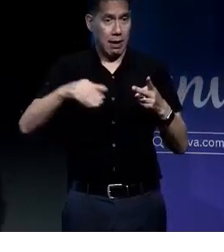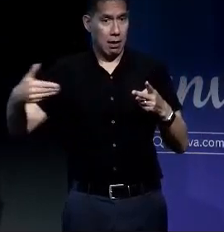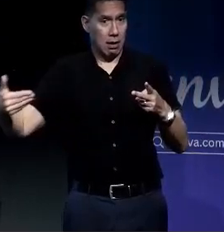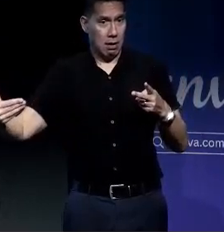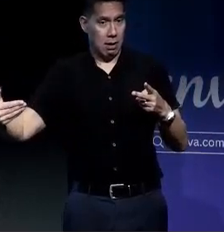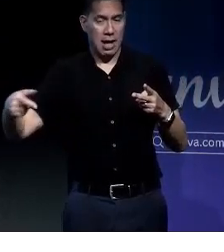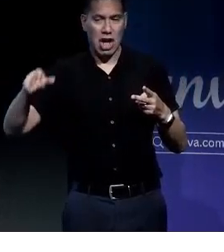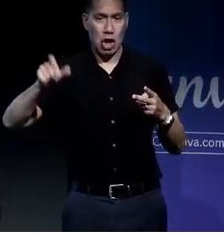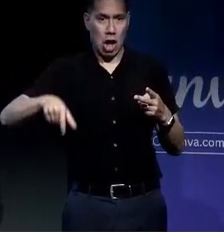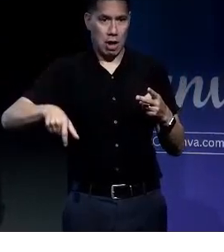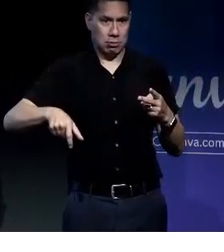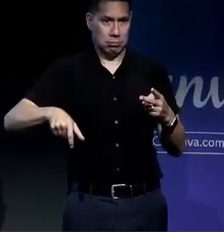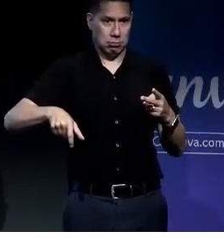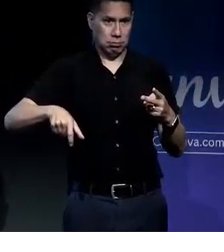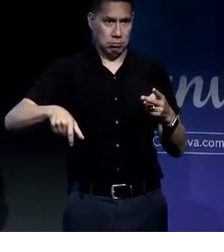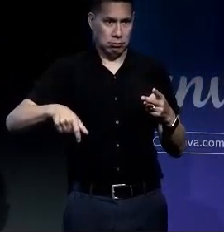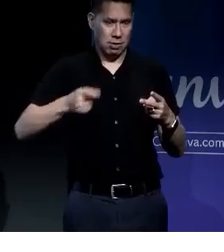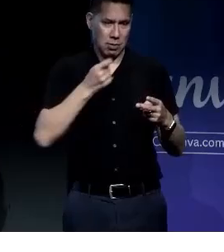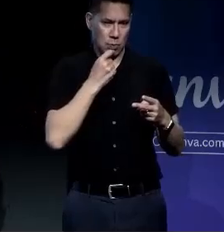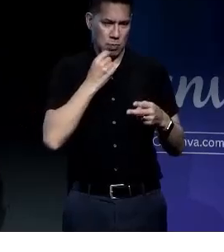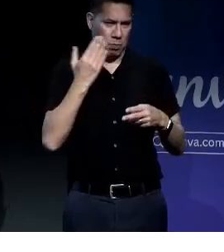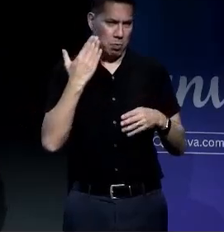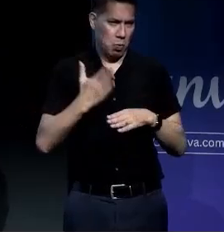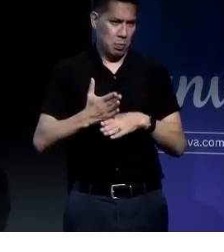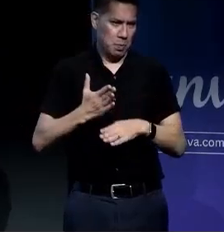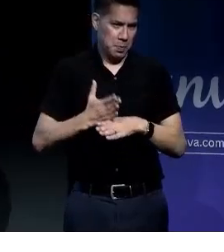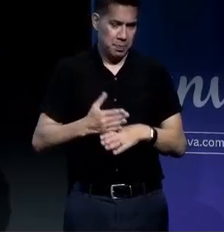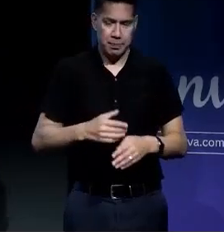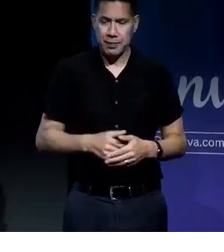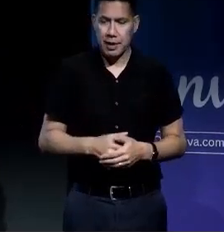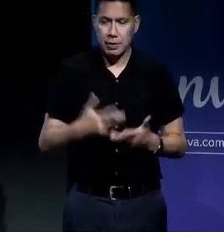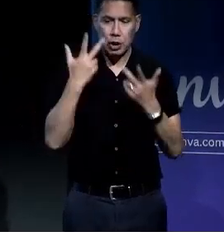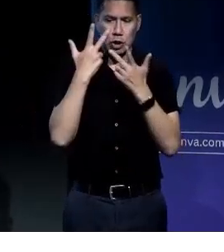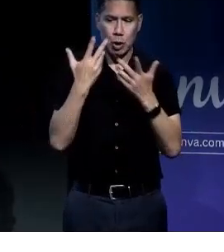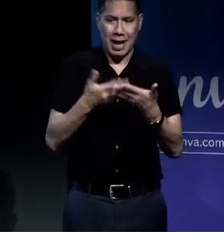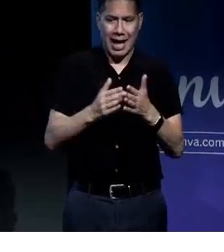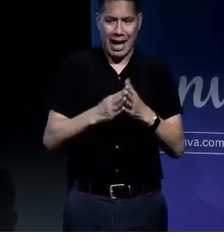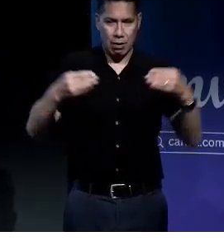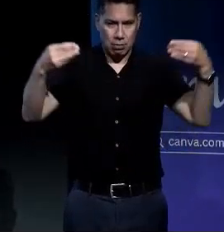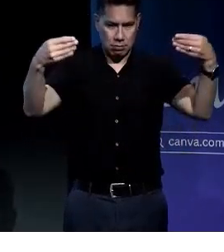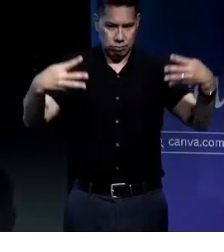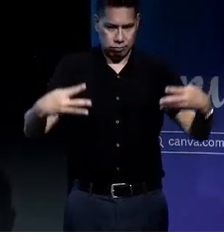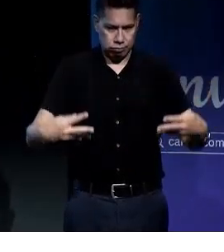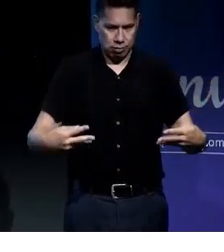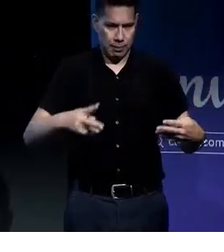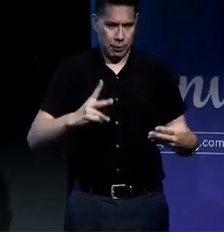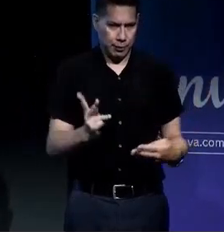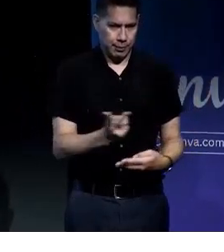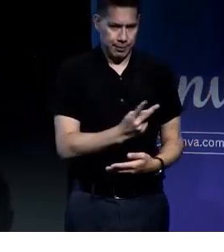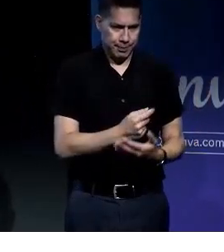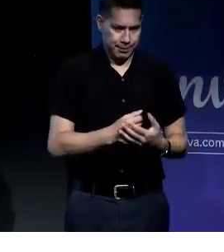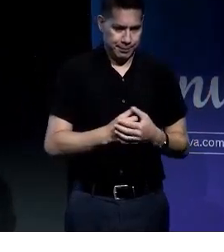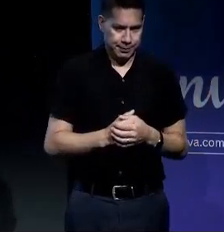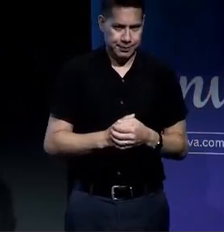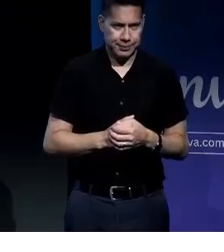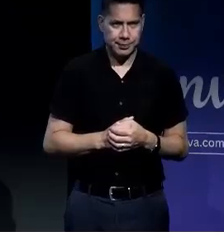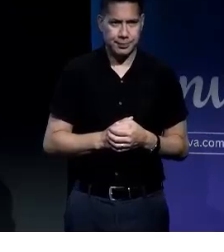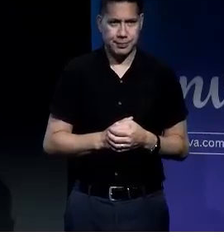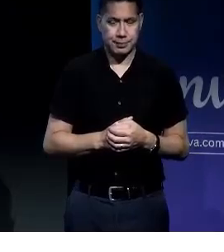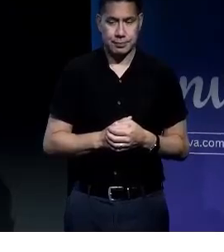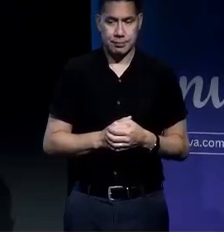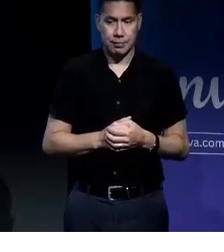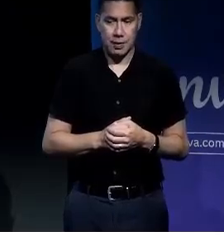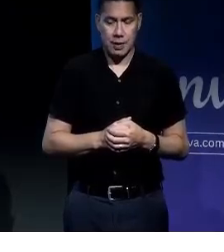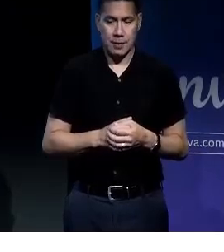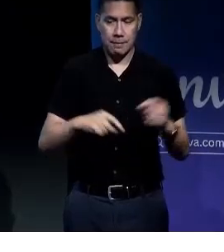a client palette that I worked with recently. So I'm just going to show you how I work with both of these. So the